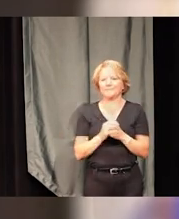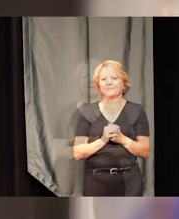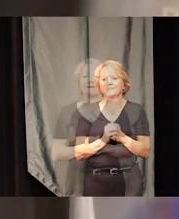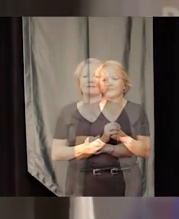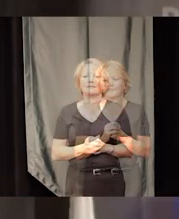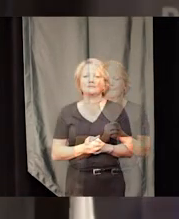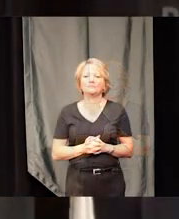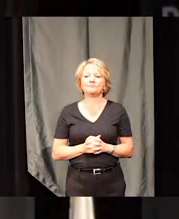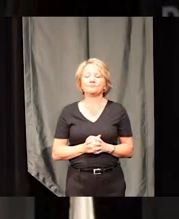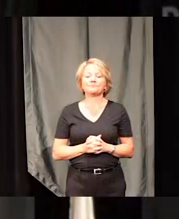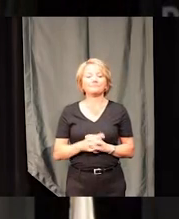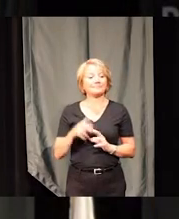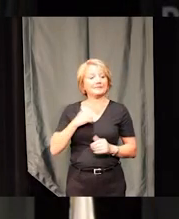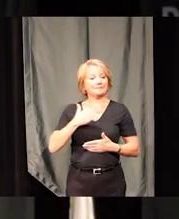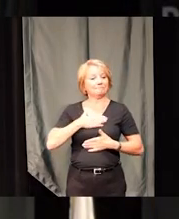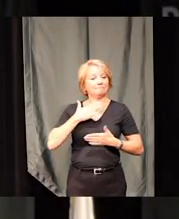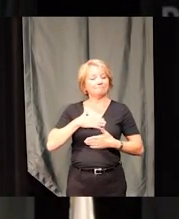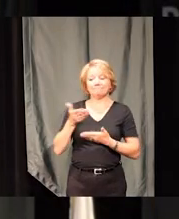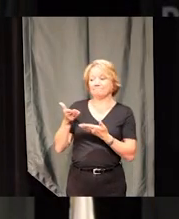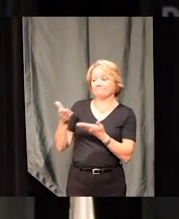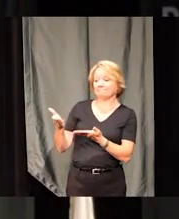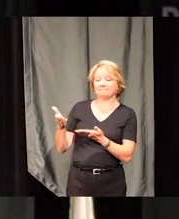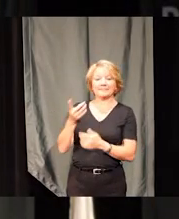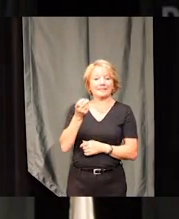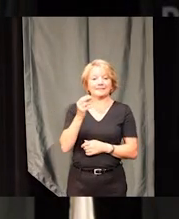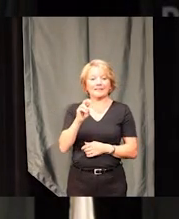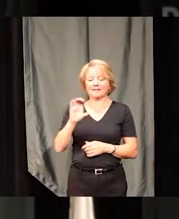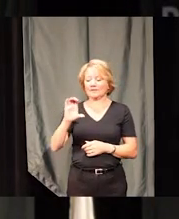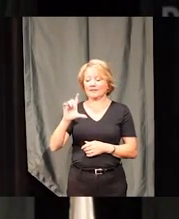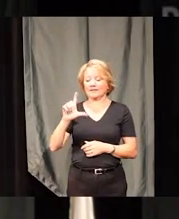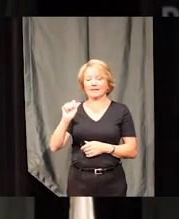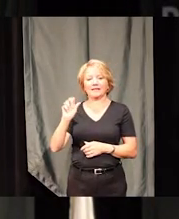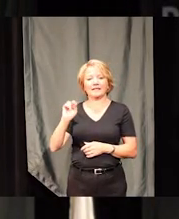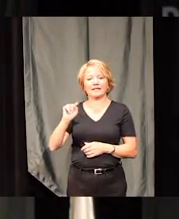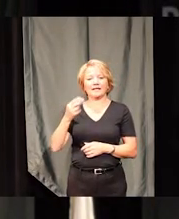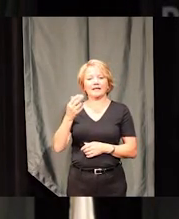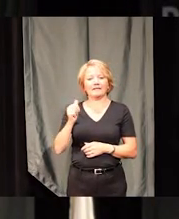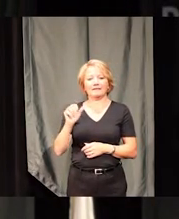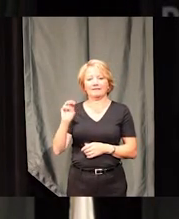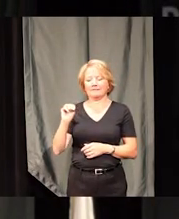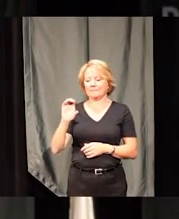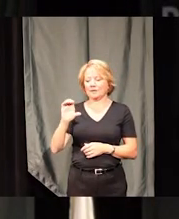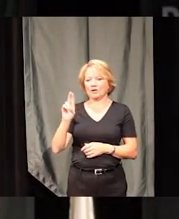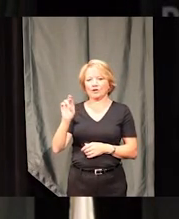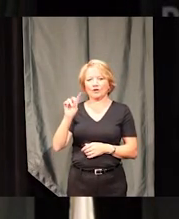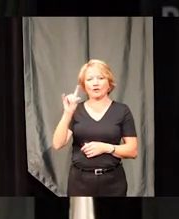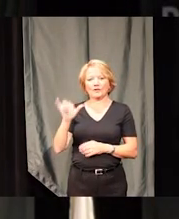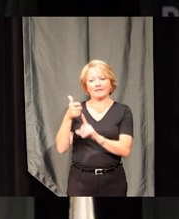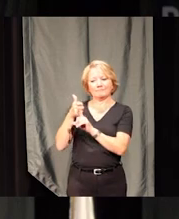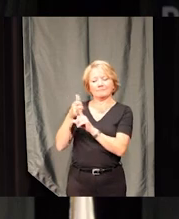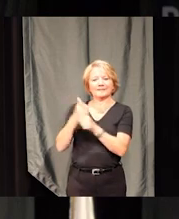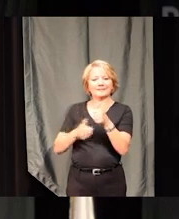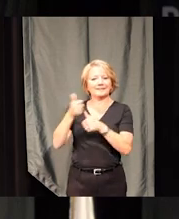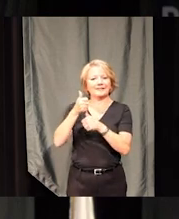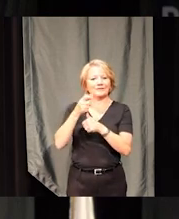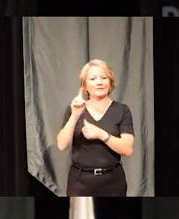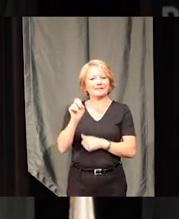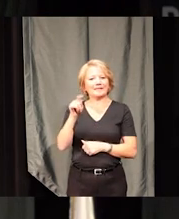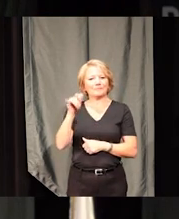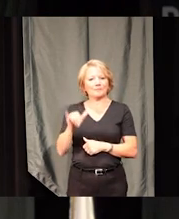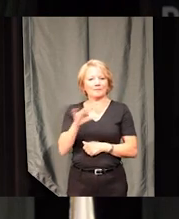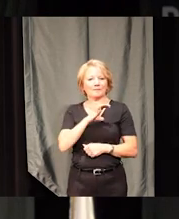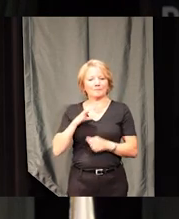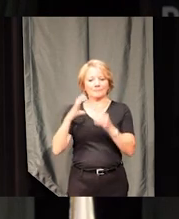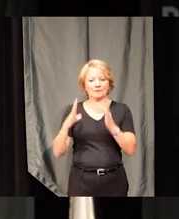2020. I am pleased to present Dr. Clantha McCurdy, Senior Deputy